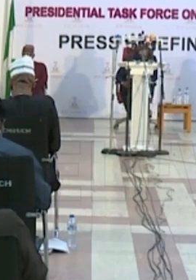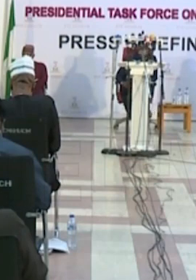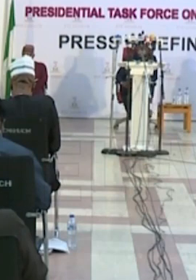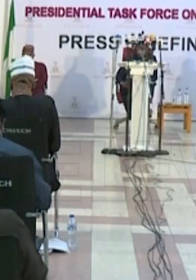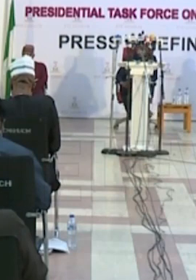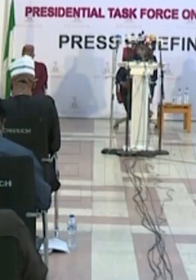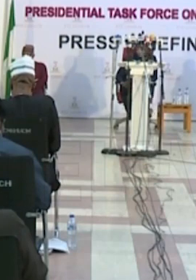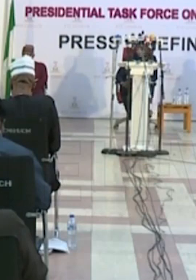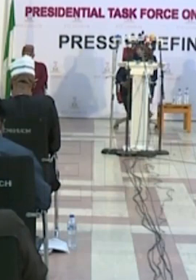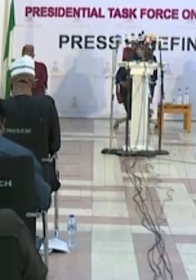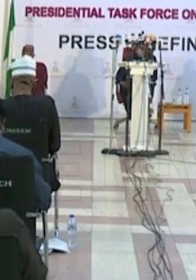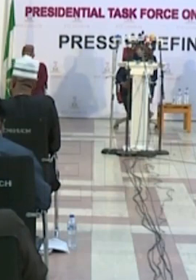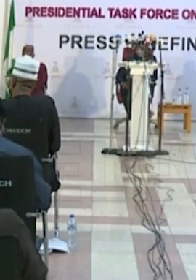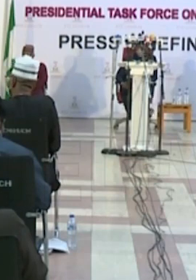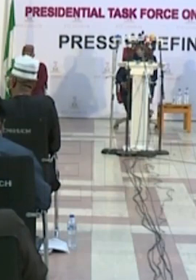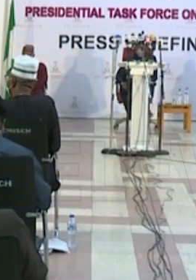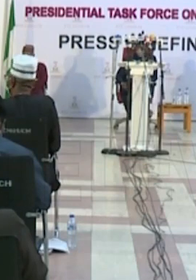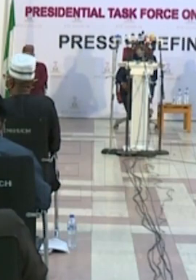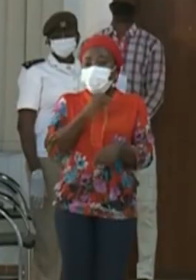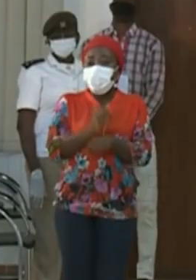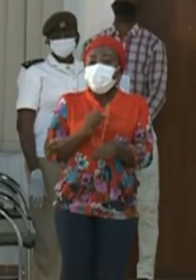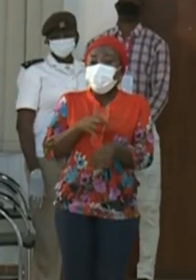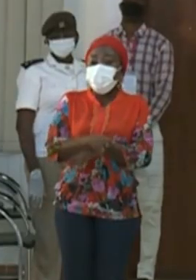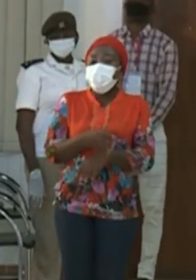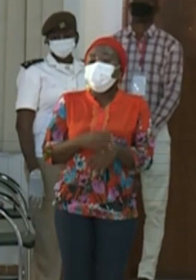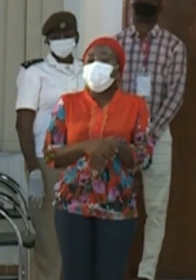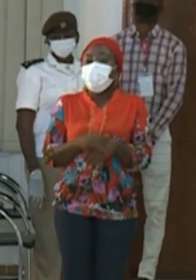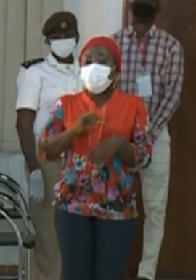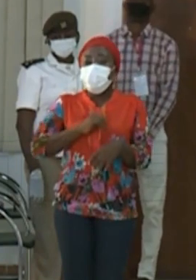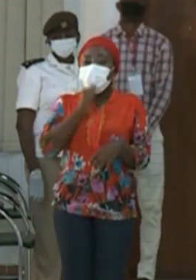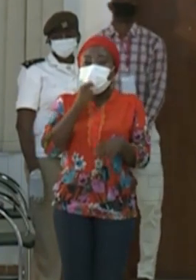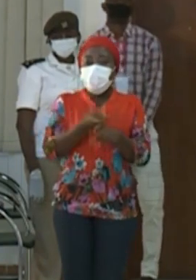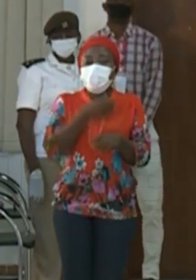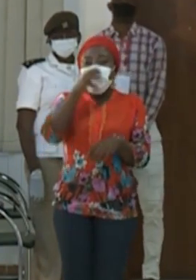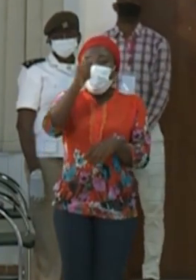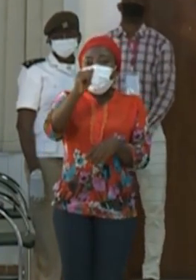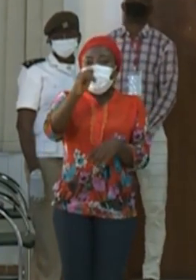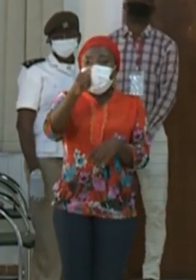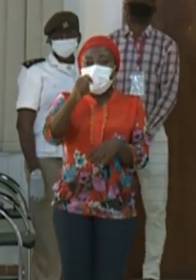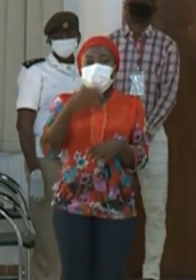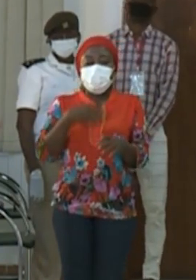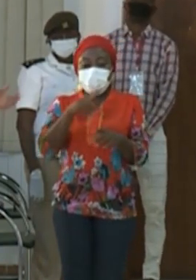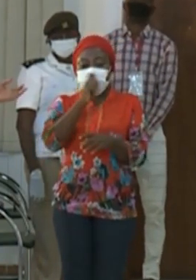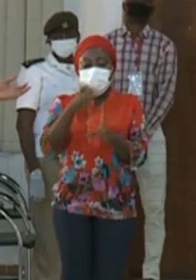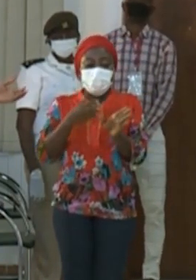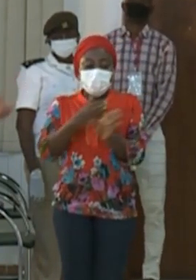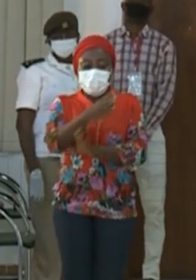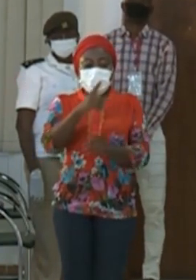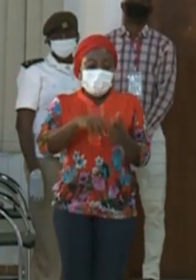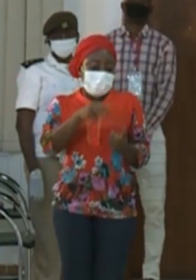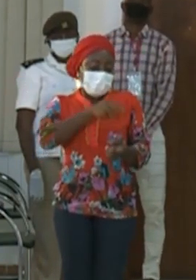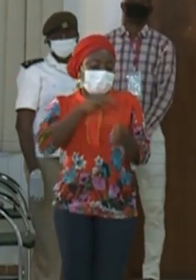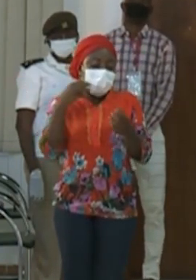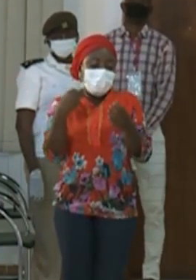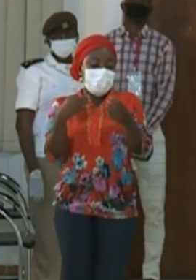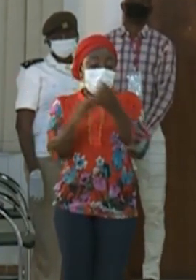Good evening, Mr. Chairman. Good evening, members of the task force. My name is Nancy Oedia, or I'm from AIT. My question is for the Minister of Foreign